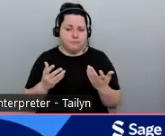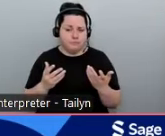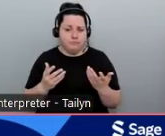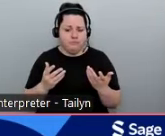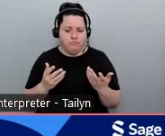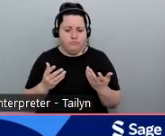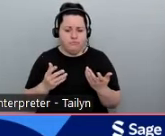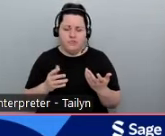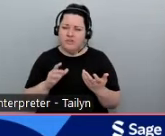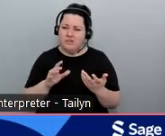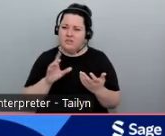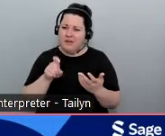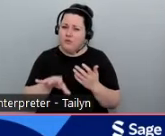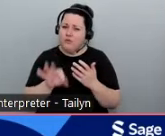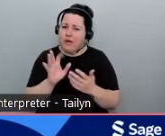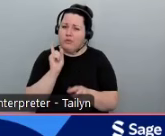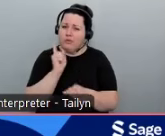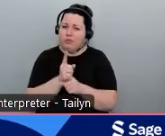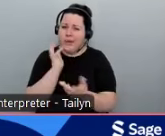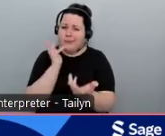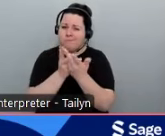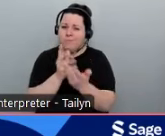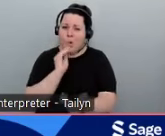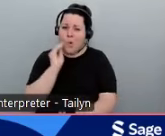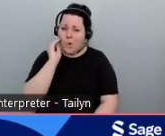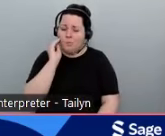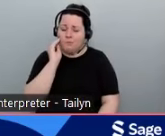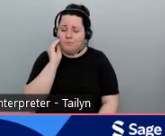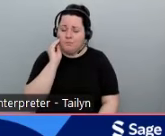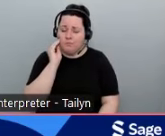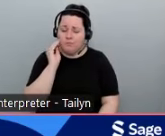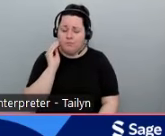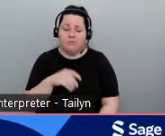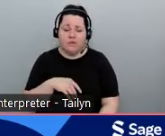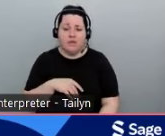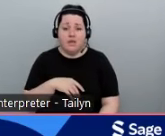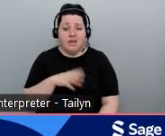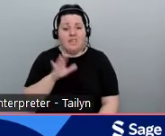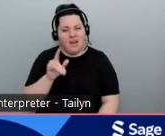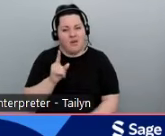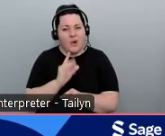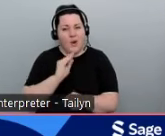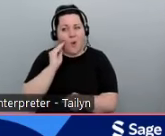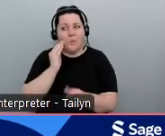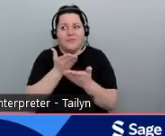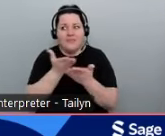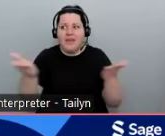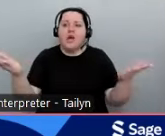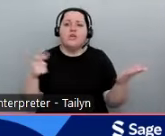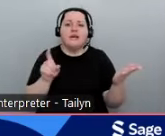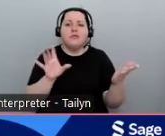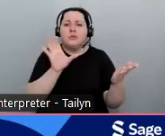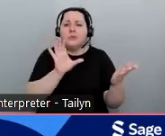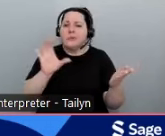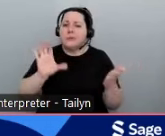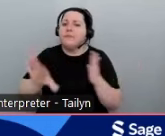right home for your work. And know that right home is out there. It's just a matter of sometimes a little extra work to find